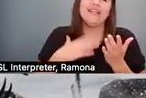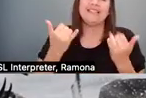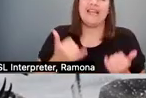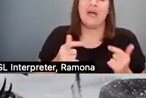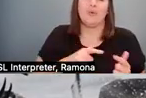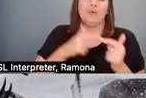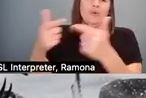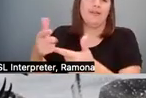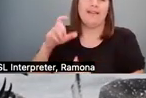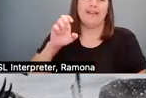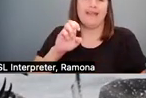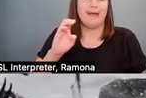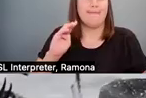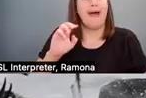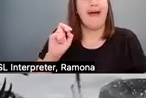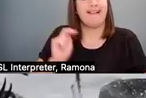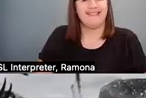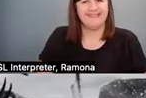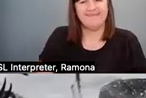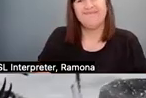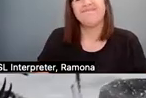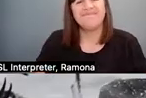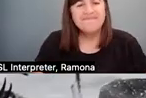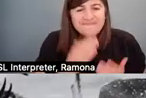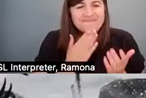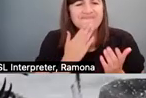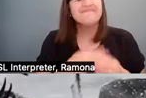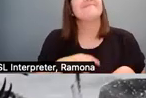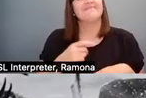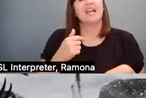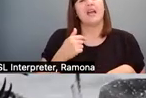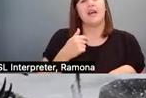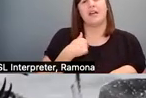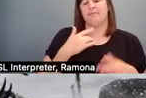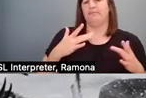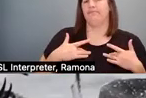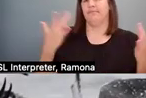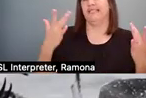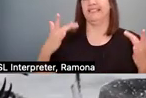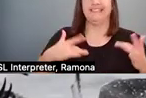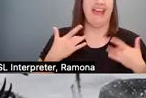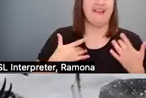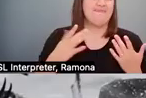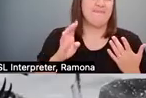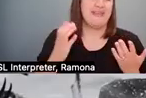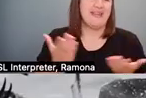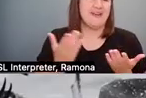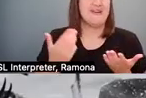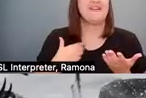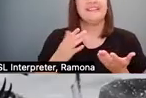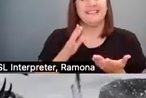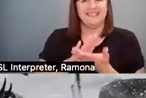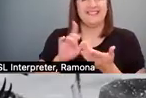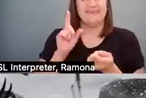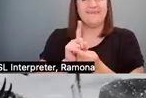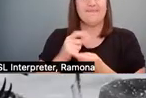to talk about whales. Thank you. Um, I am very excited to be here. So as I was kindly introduced, my name